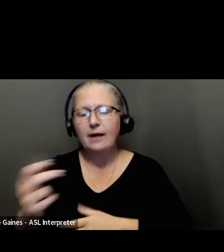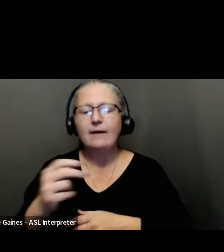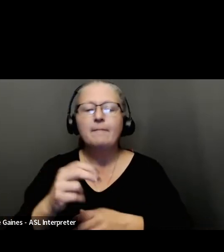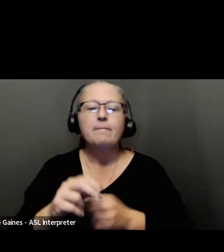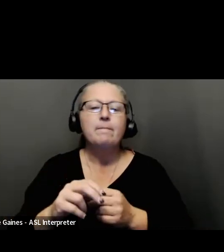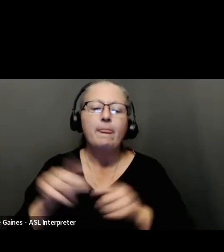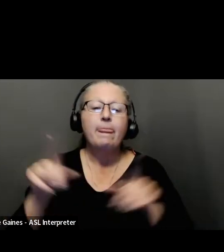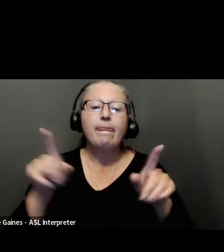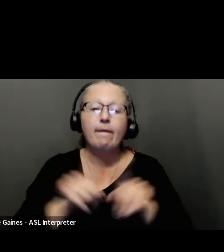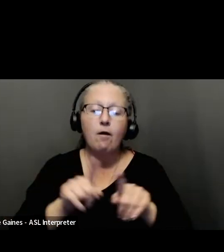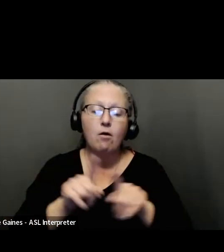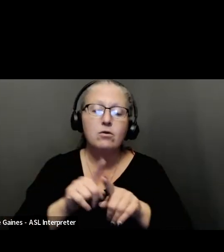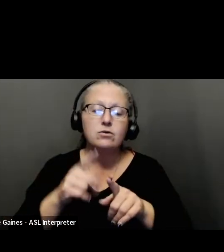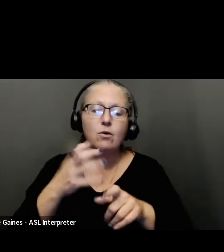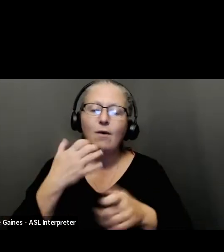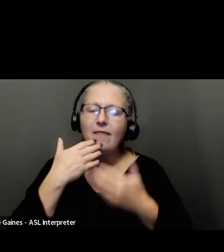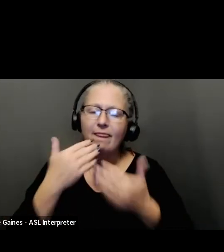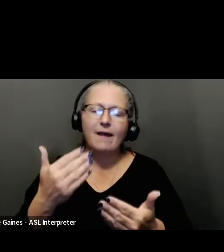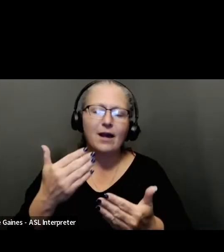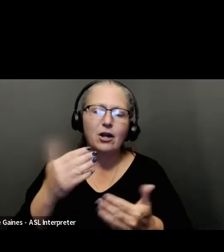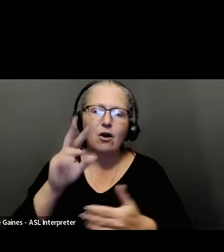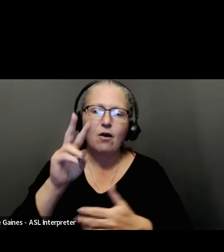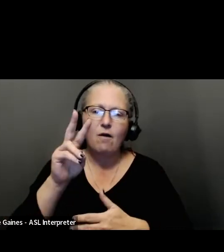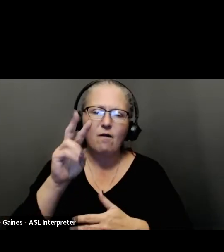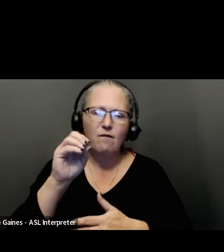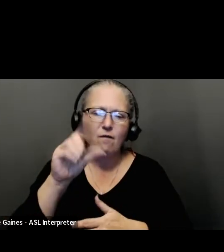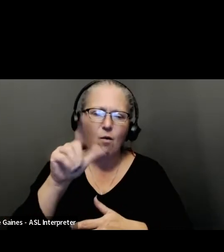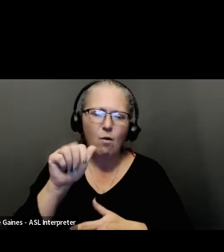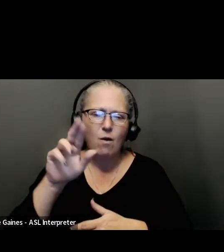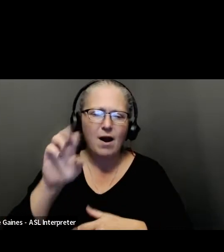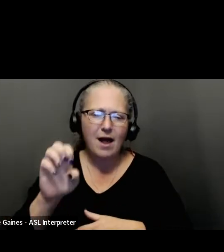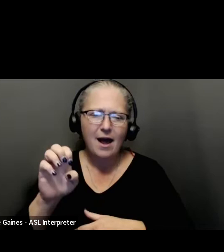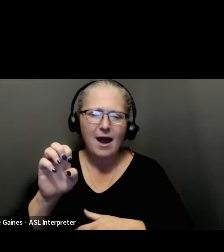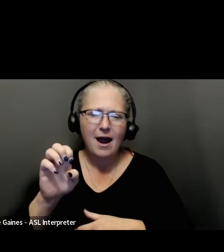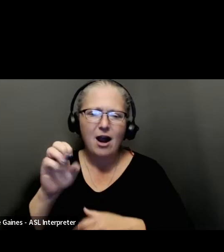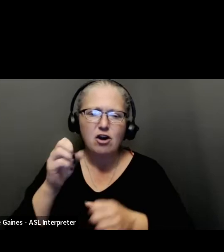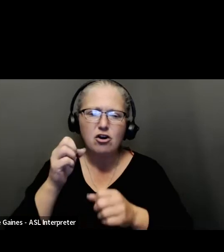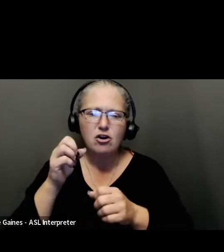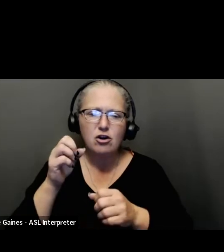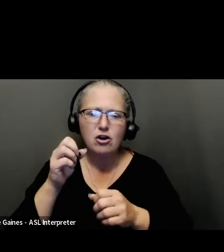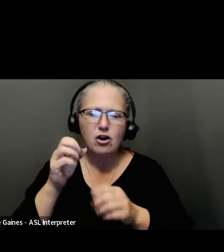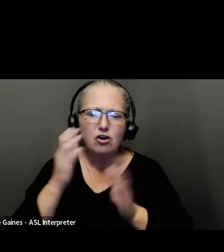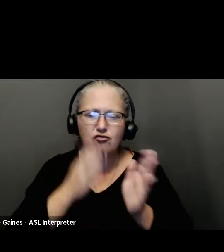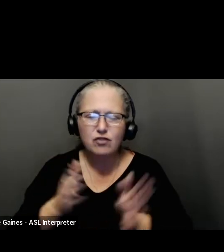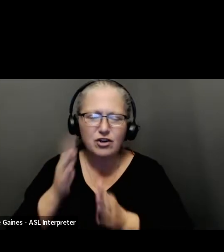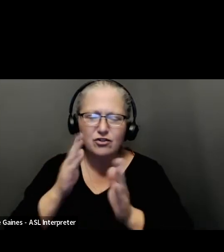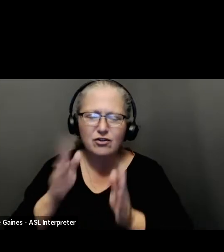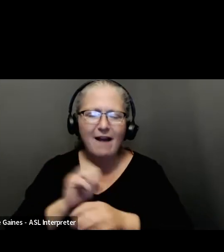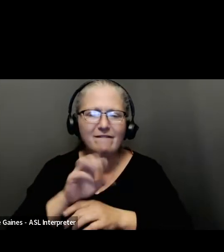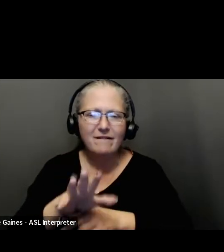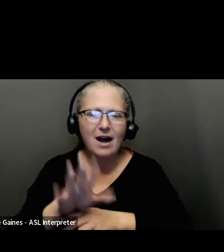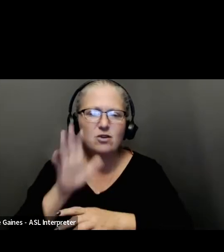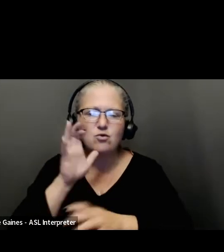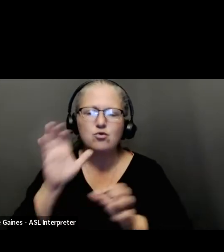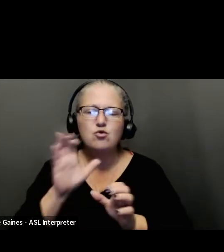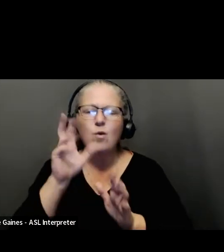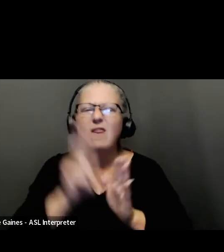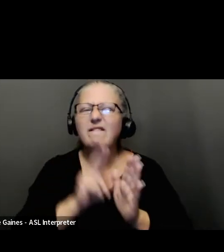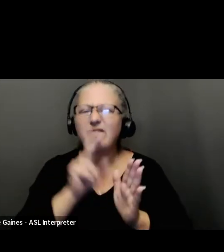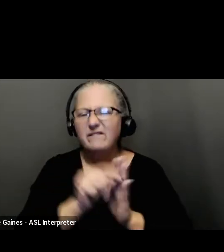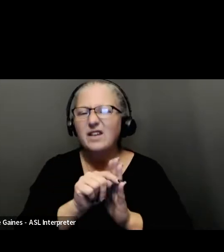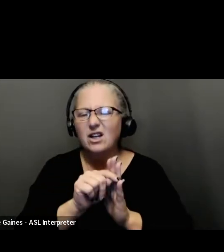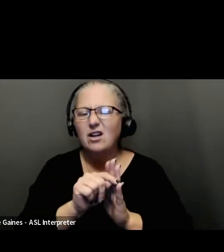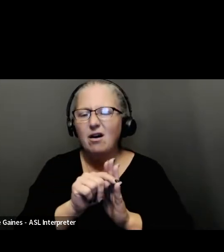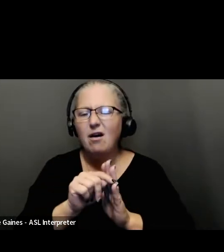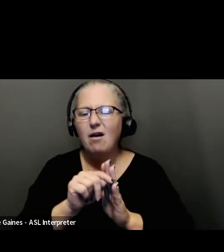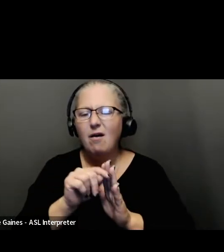also give thanks to Valair Strategic Advisors, who's been our videographer in the project. And then we're